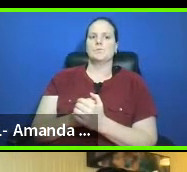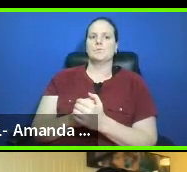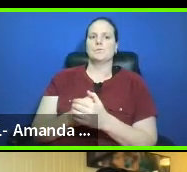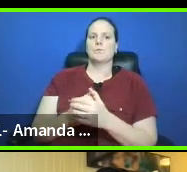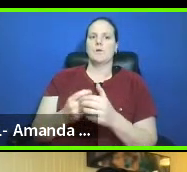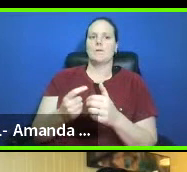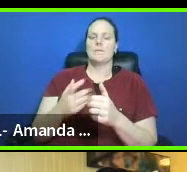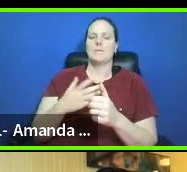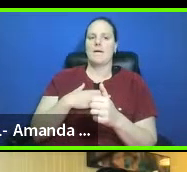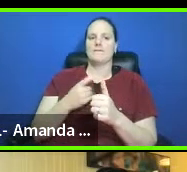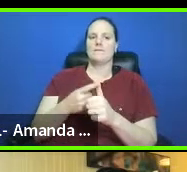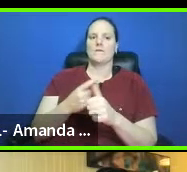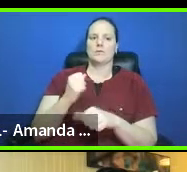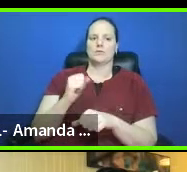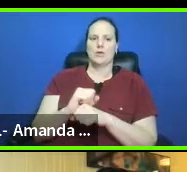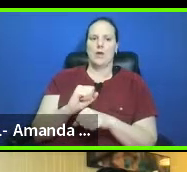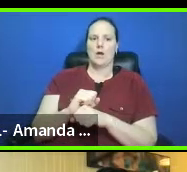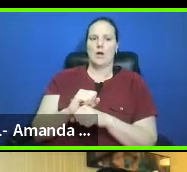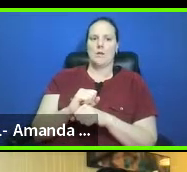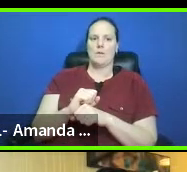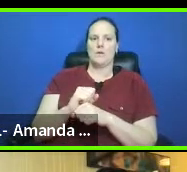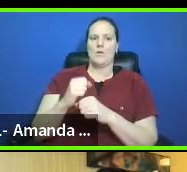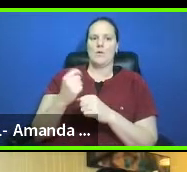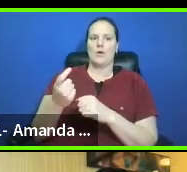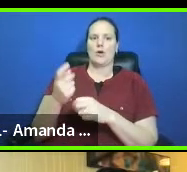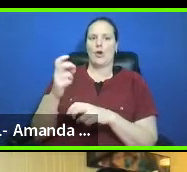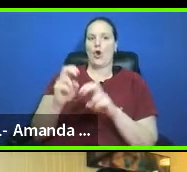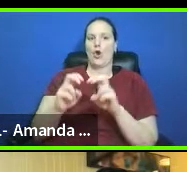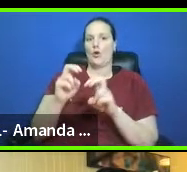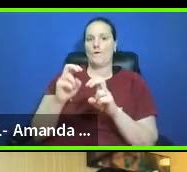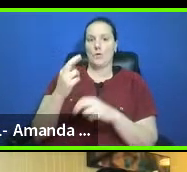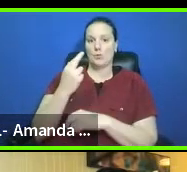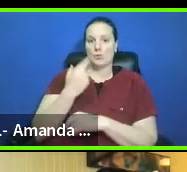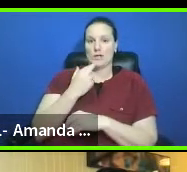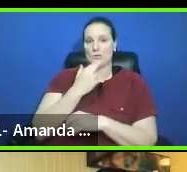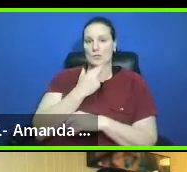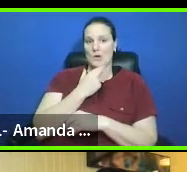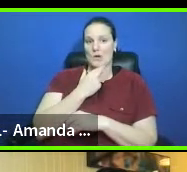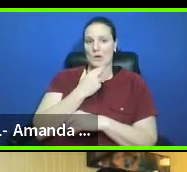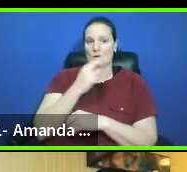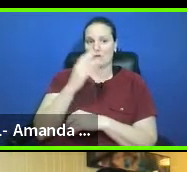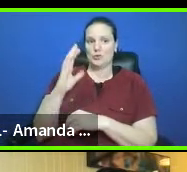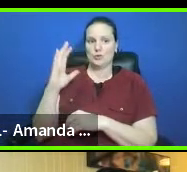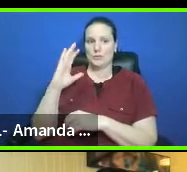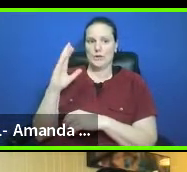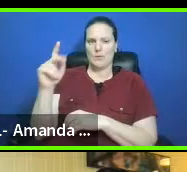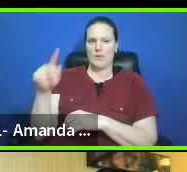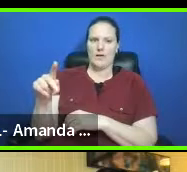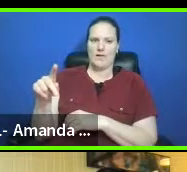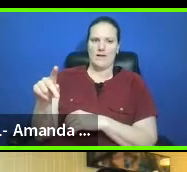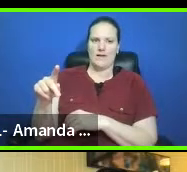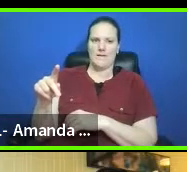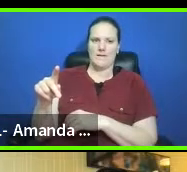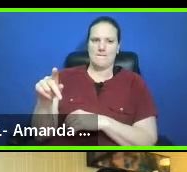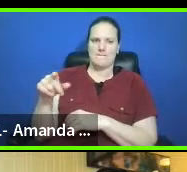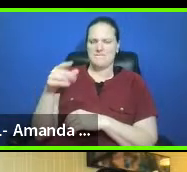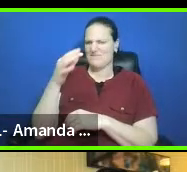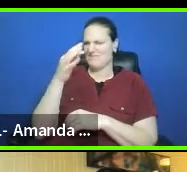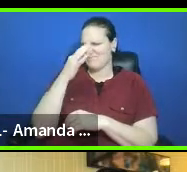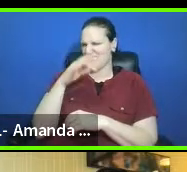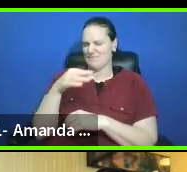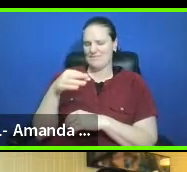My first job, I worked at the Carnival Restaurant, which used to be in Portland, just down the hill